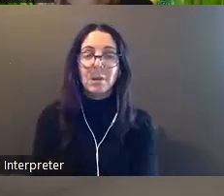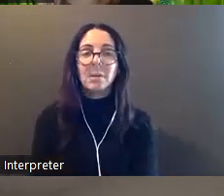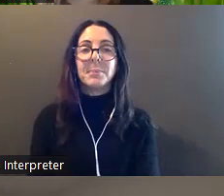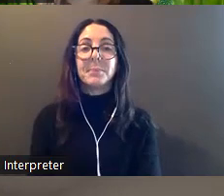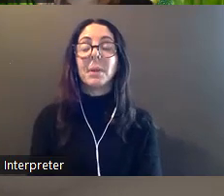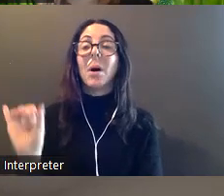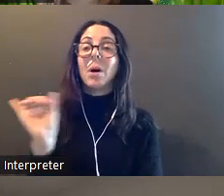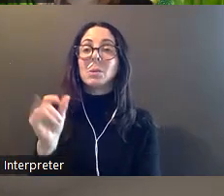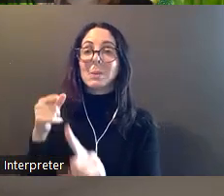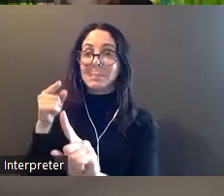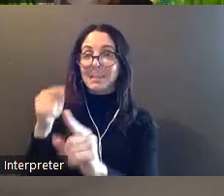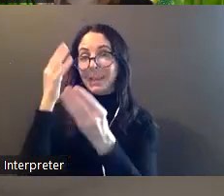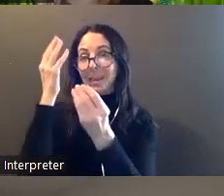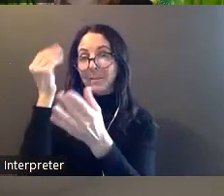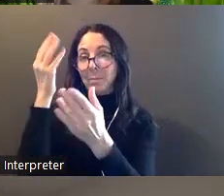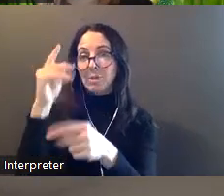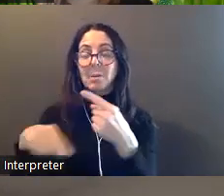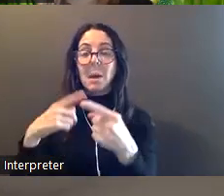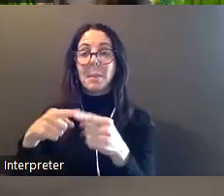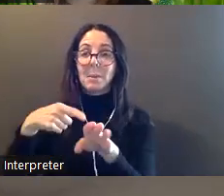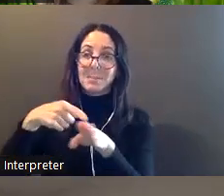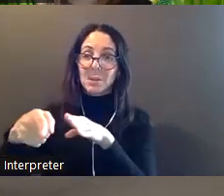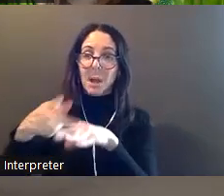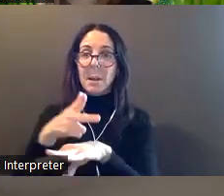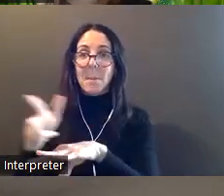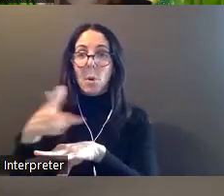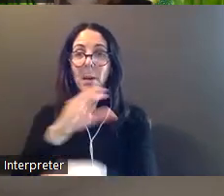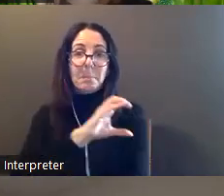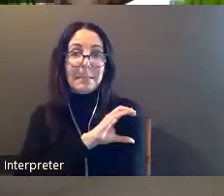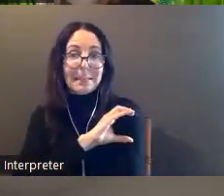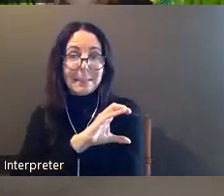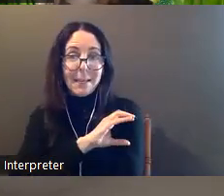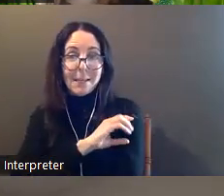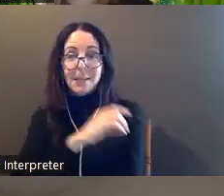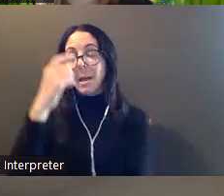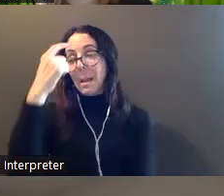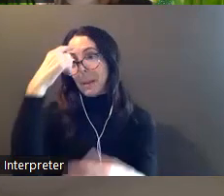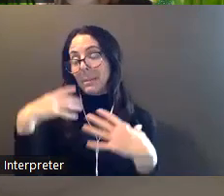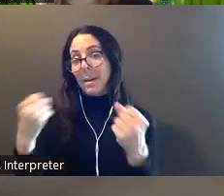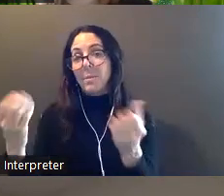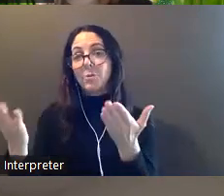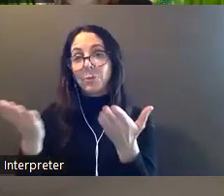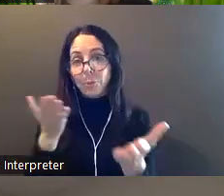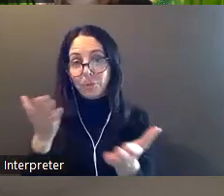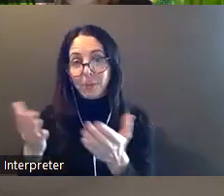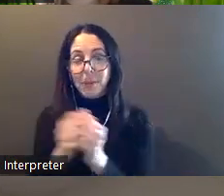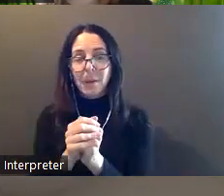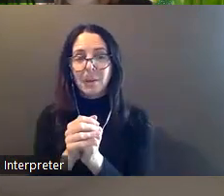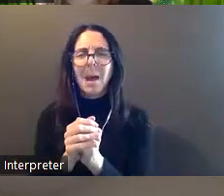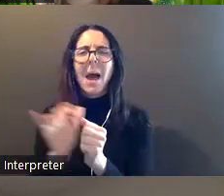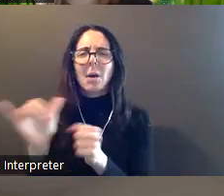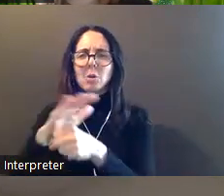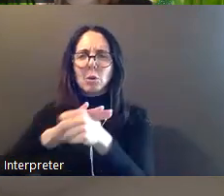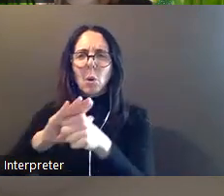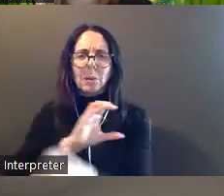also specific information on specialized mobile police, mental health services, and also local